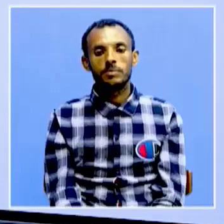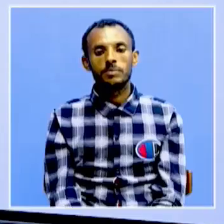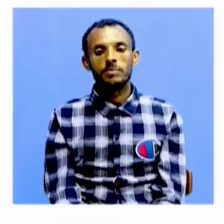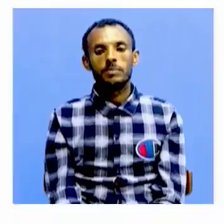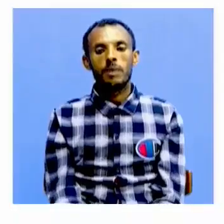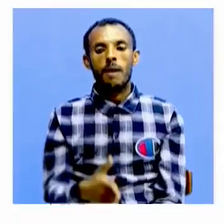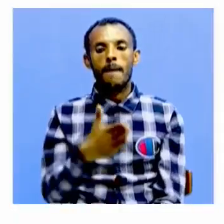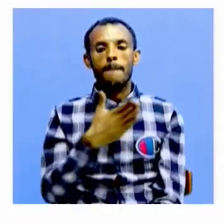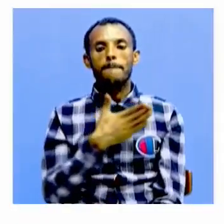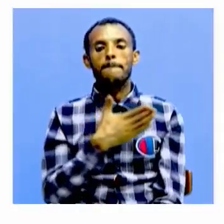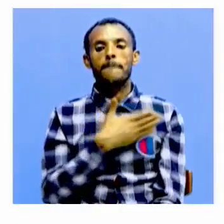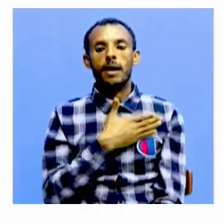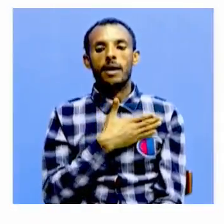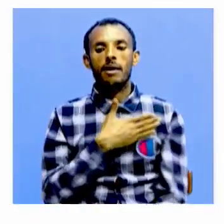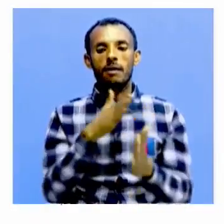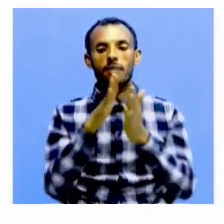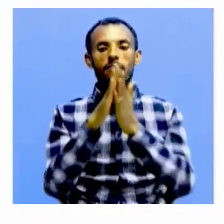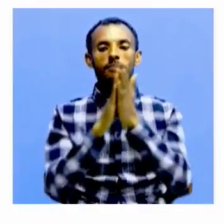My favorite food.